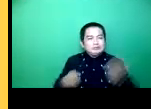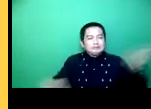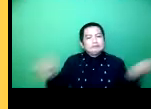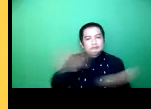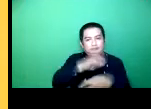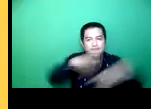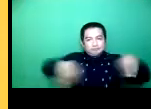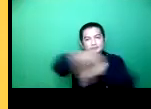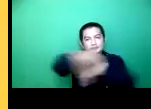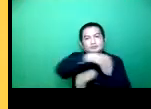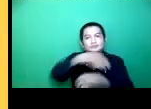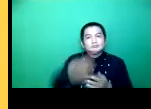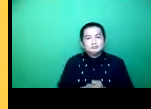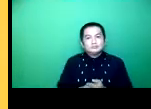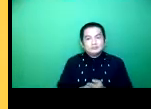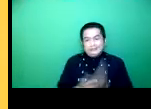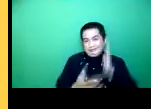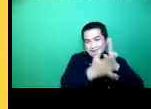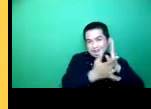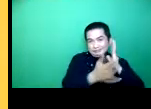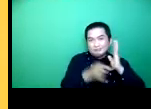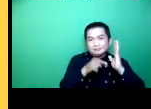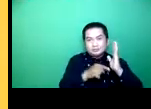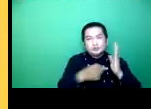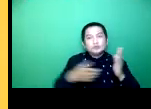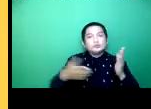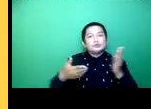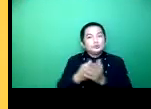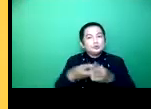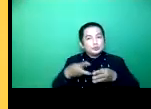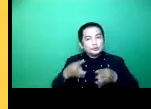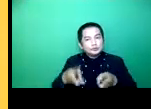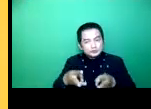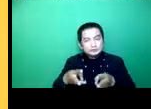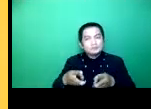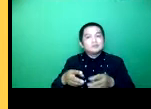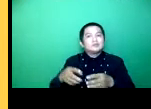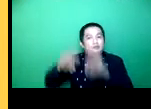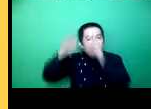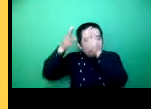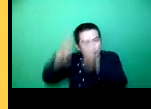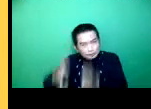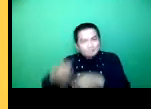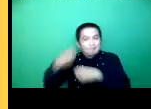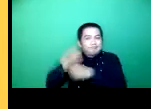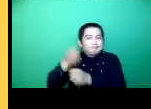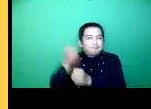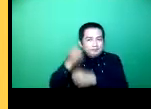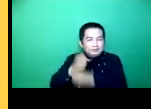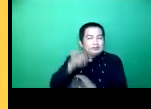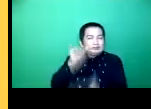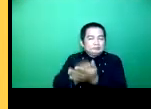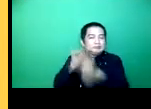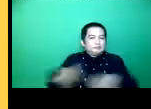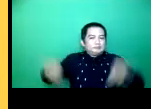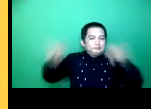No, these technologies are new ways that humans can make things. And that is, for me, the very important preface,